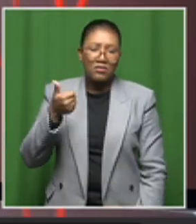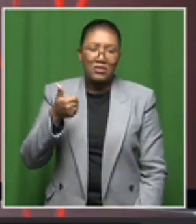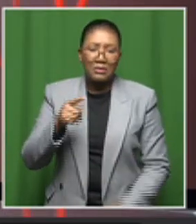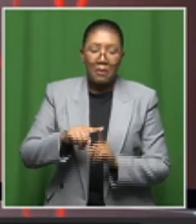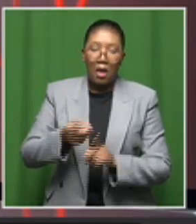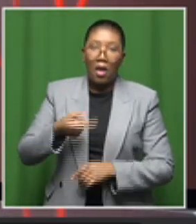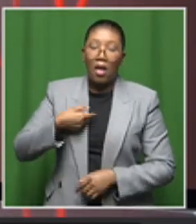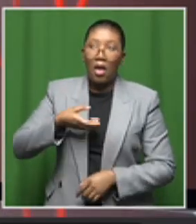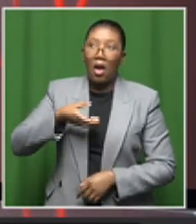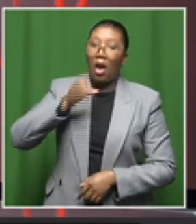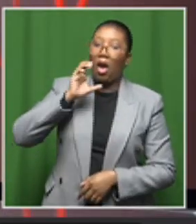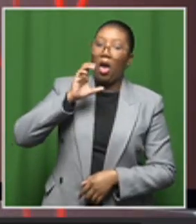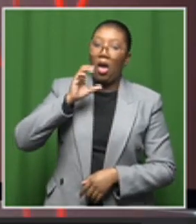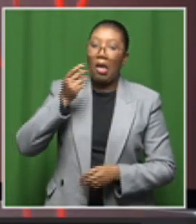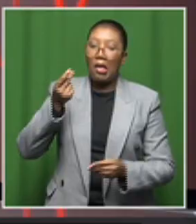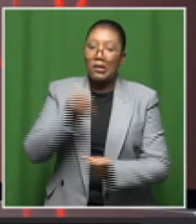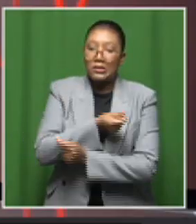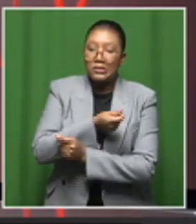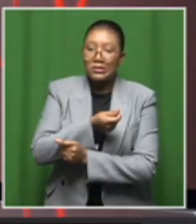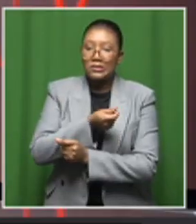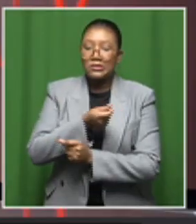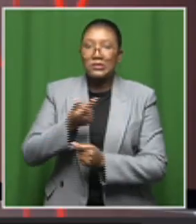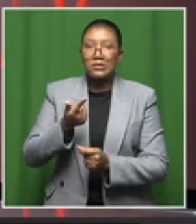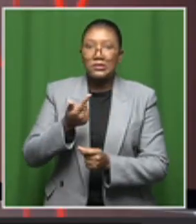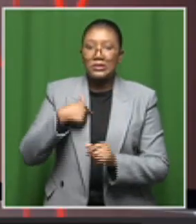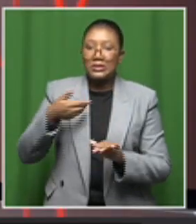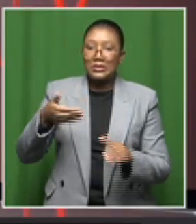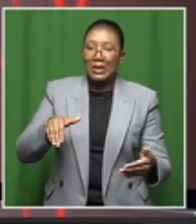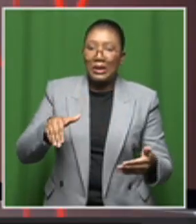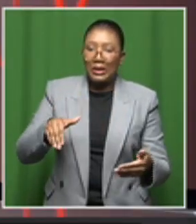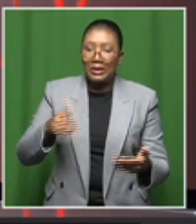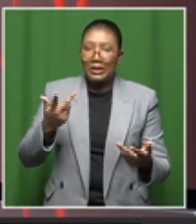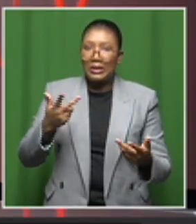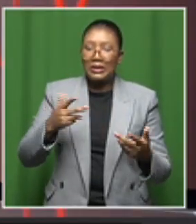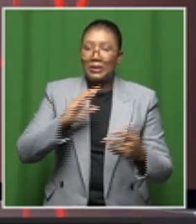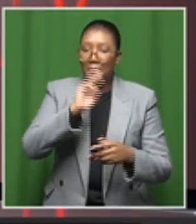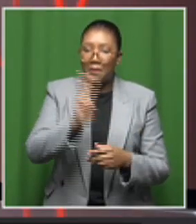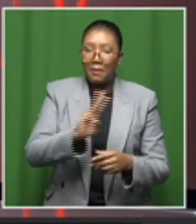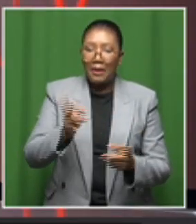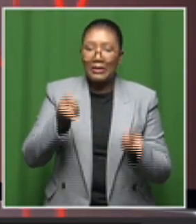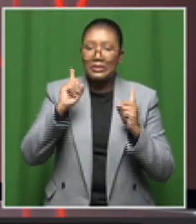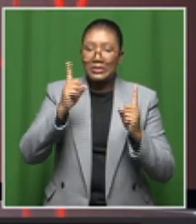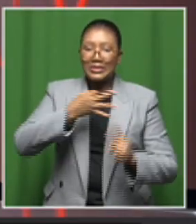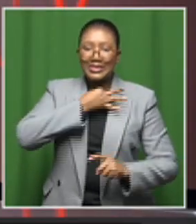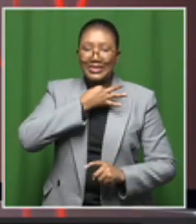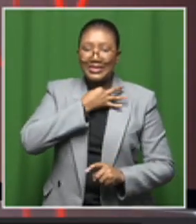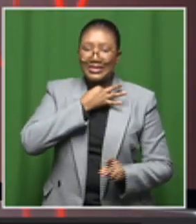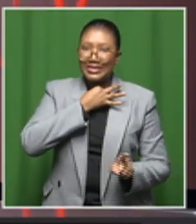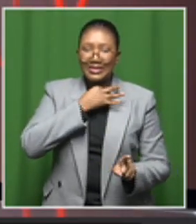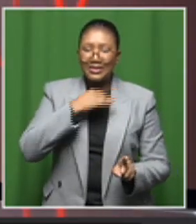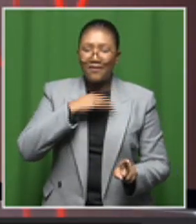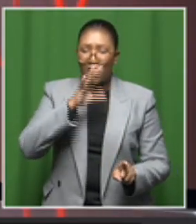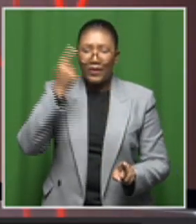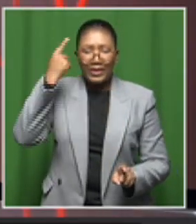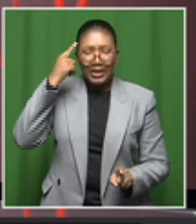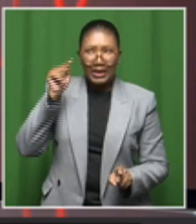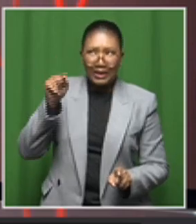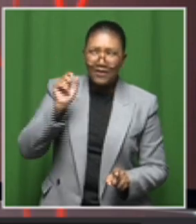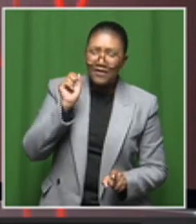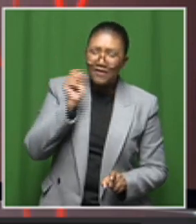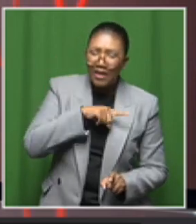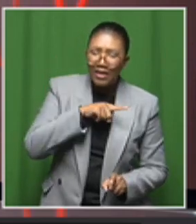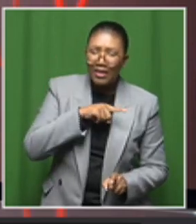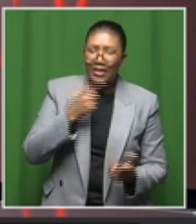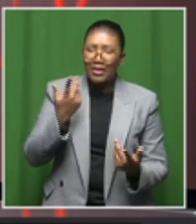poisonous, and people are, we become very, very sort of complacent, and you don't think that anything could possibly be untoward, and